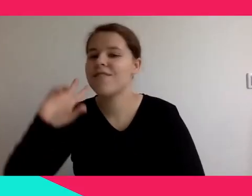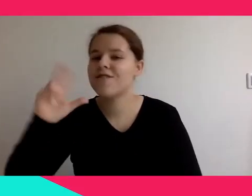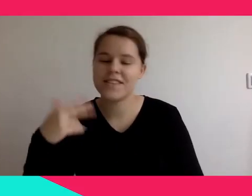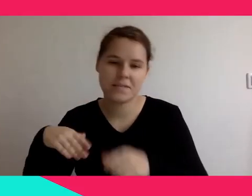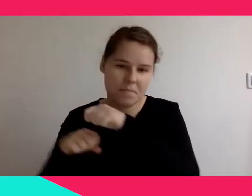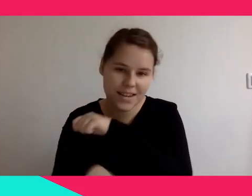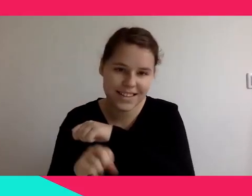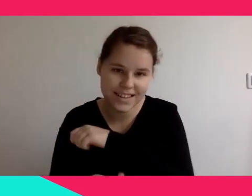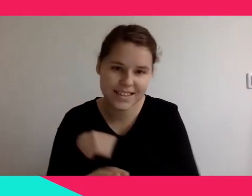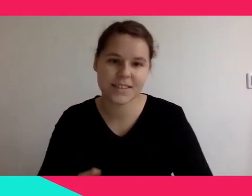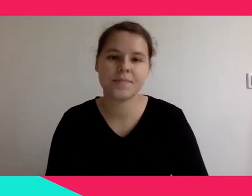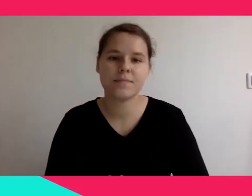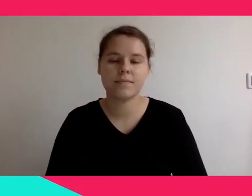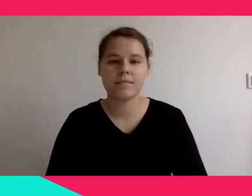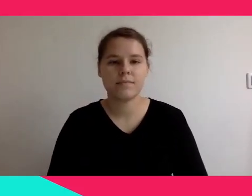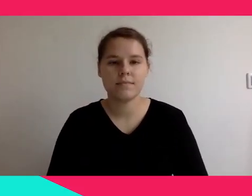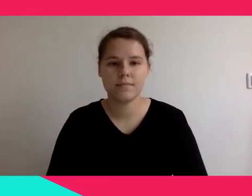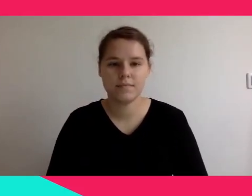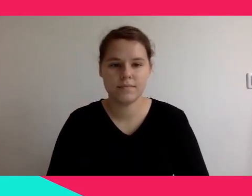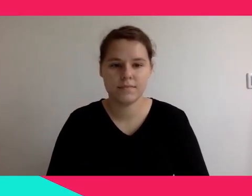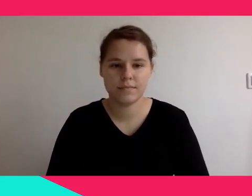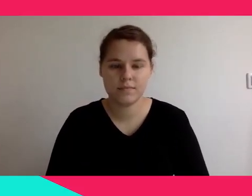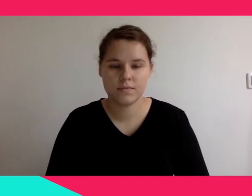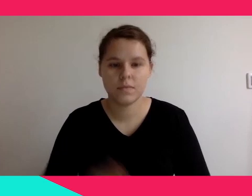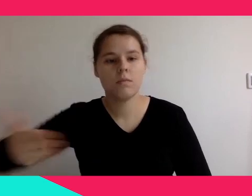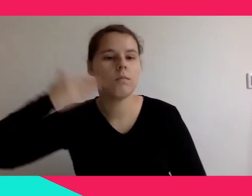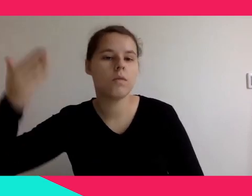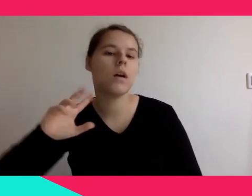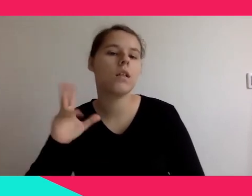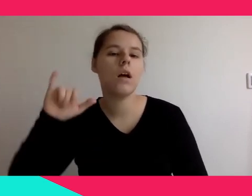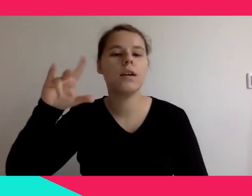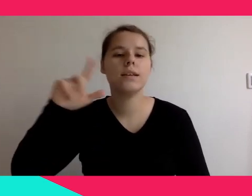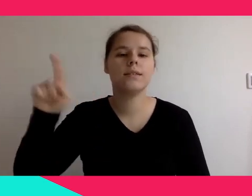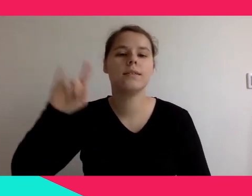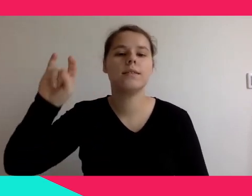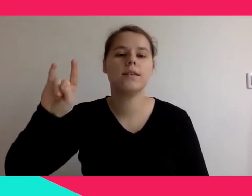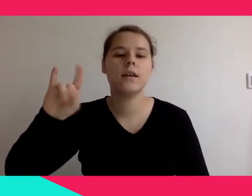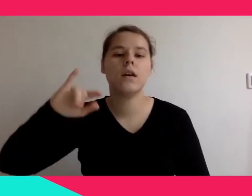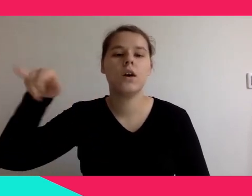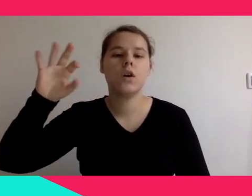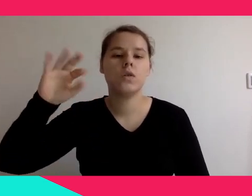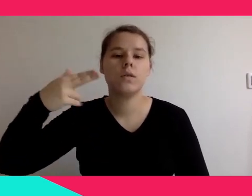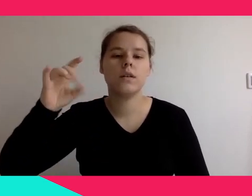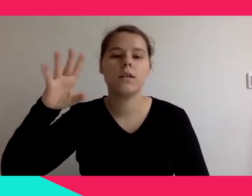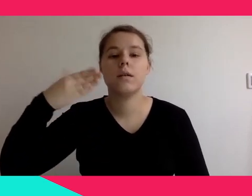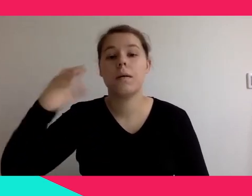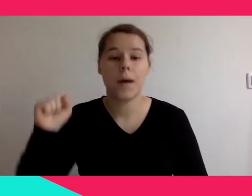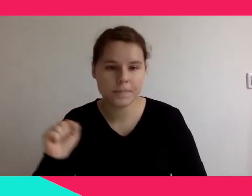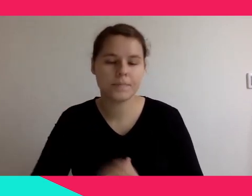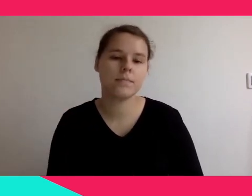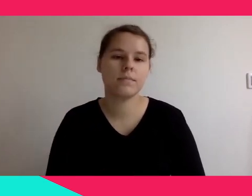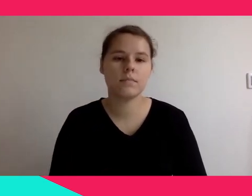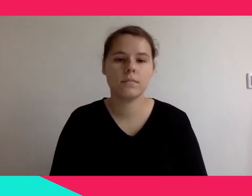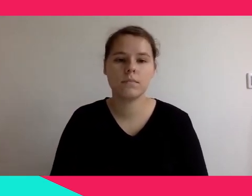third wonderful speaker is Lizzy Jongma. Lizzy is a senior ICT specialist at